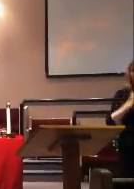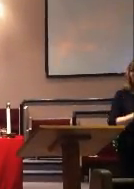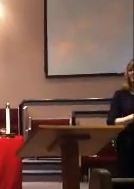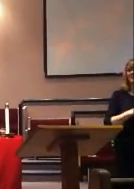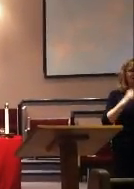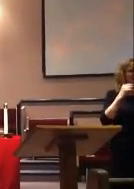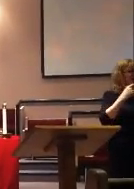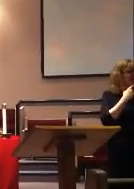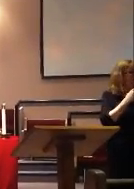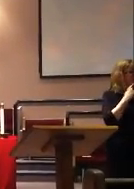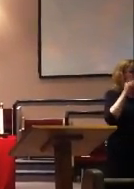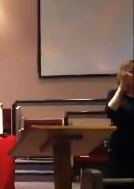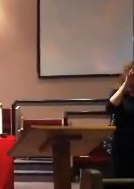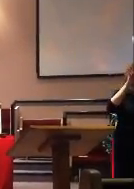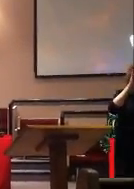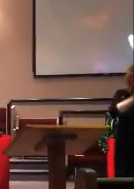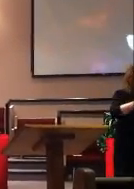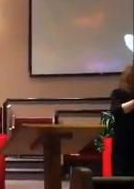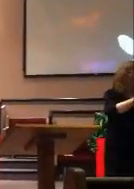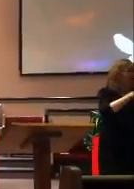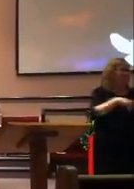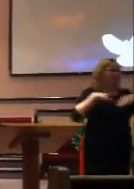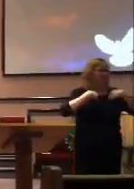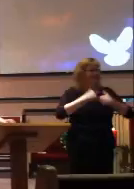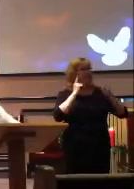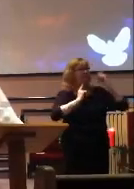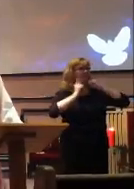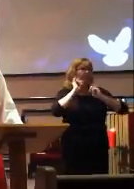you've been preaching that for so long, we're getting tired of hearing it.